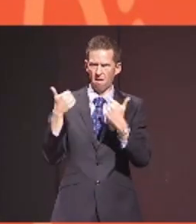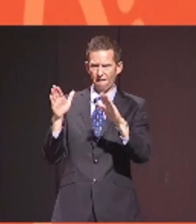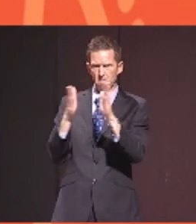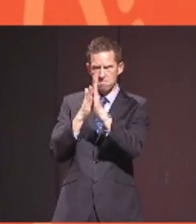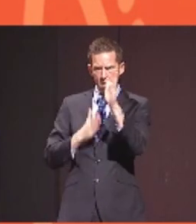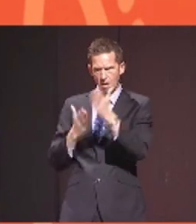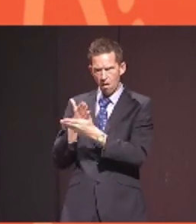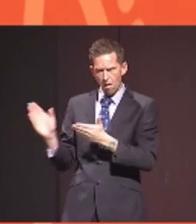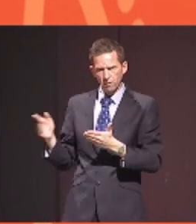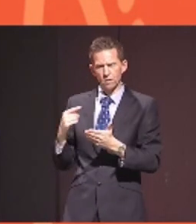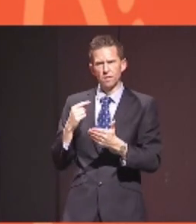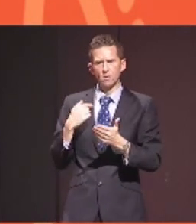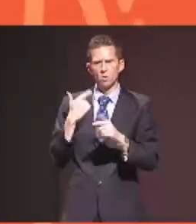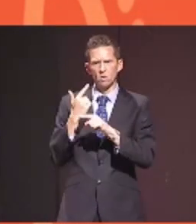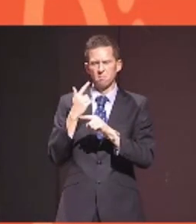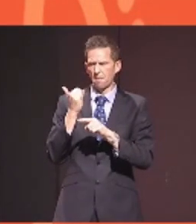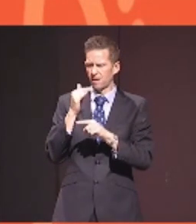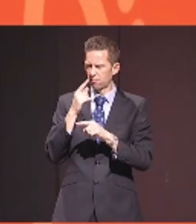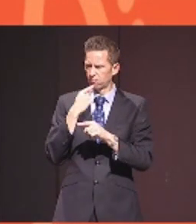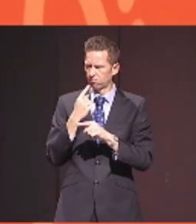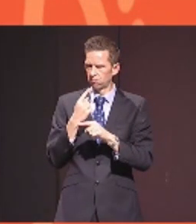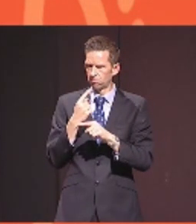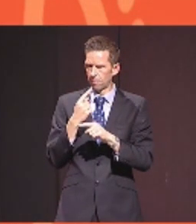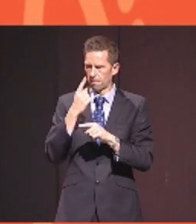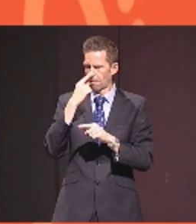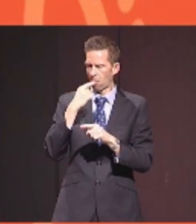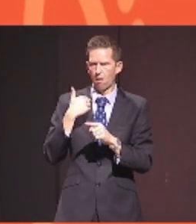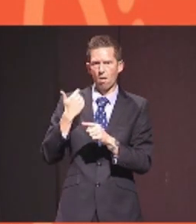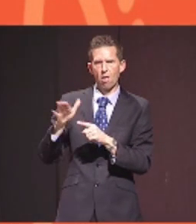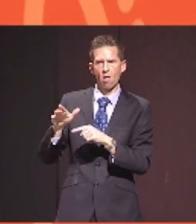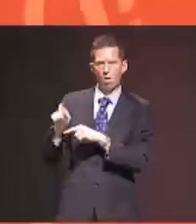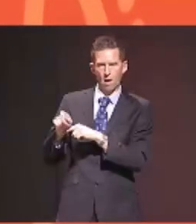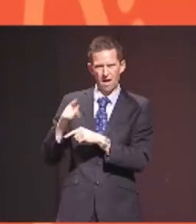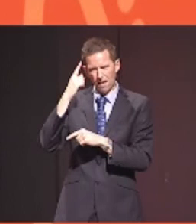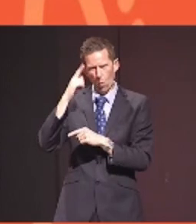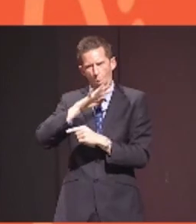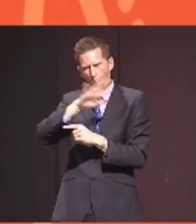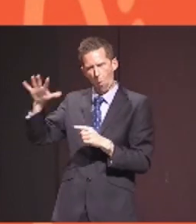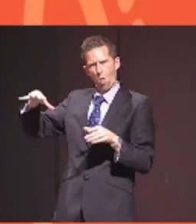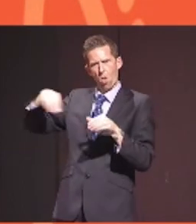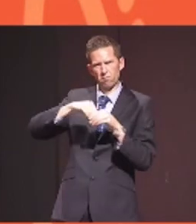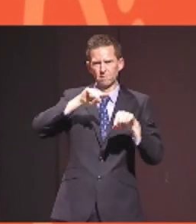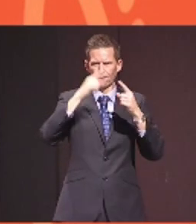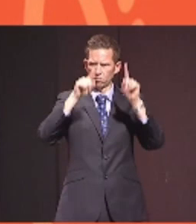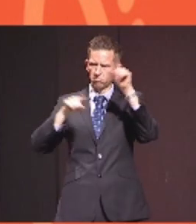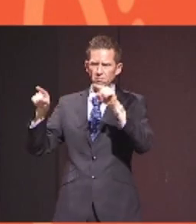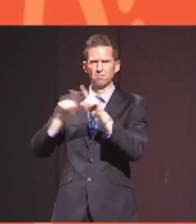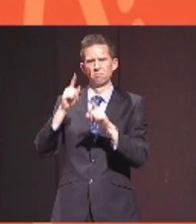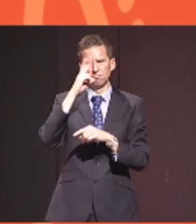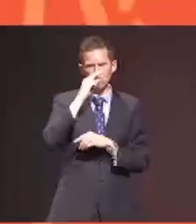that want to eliminate mother-to-child transmission, that want to bring all in, we need to include the